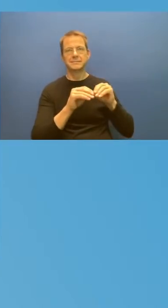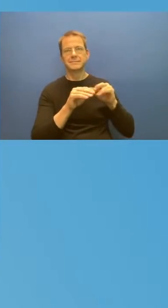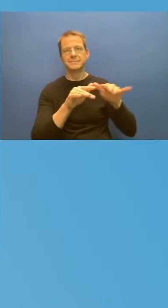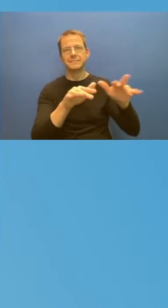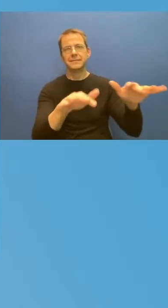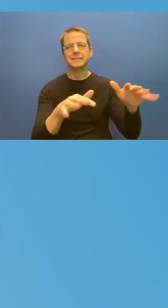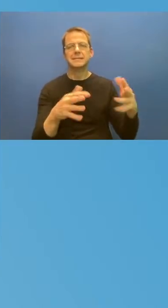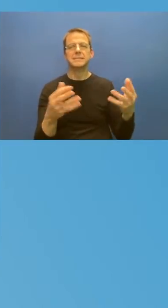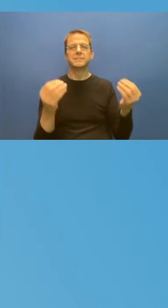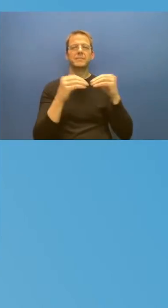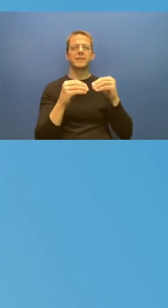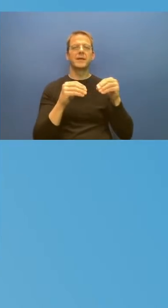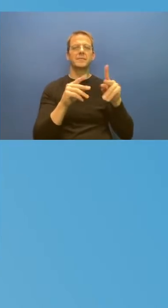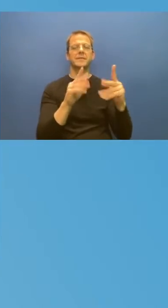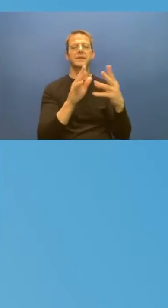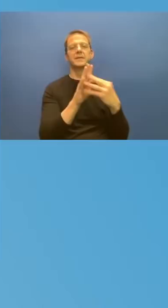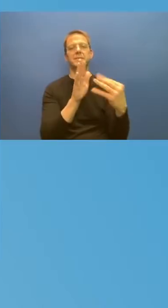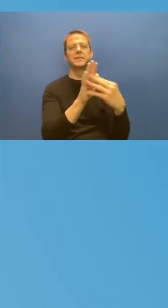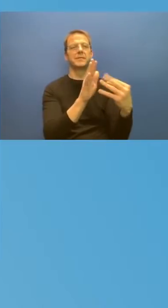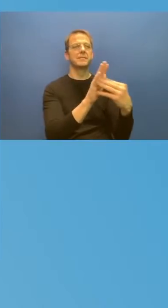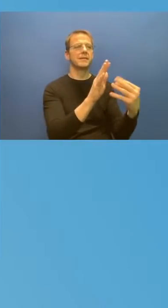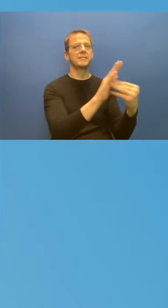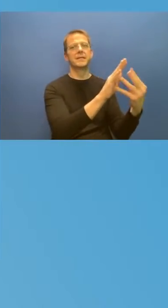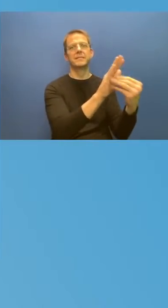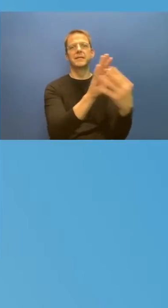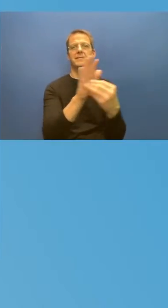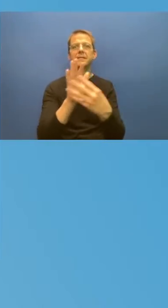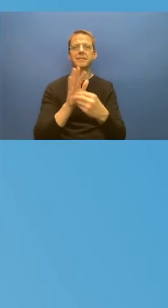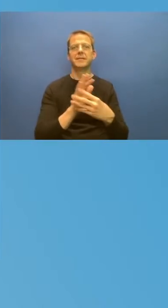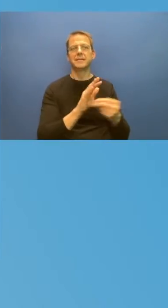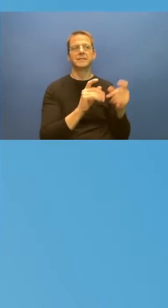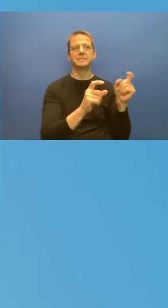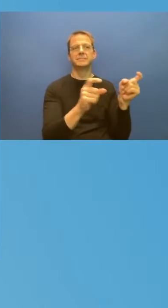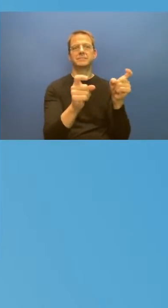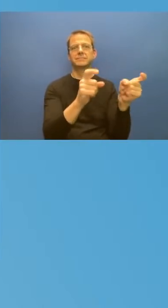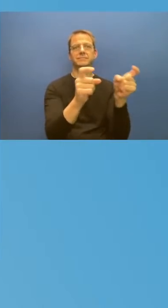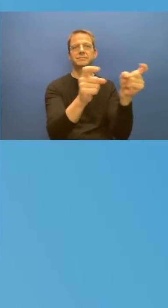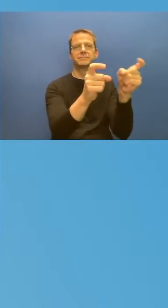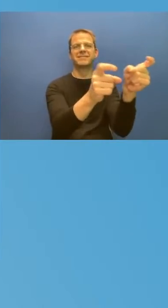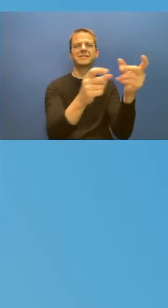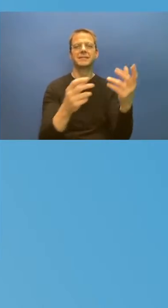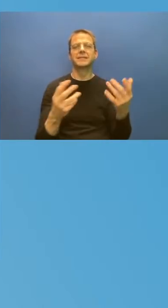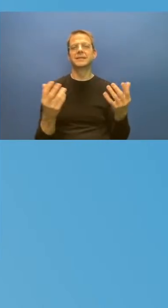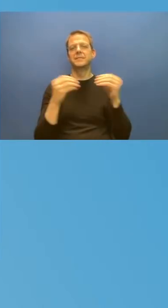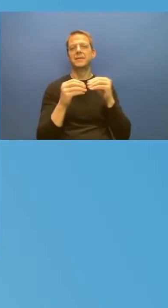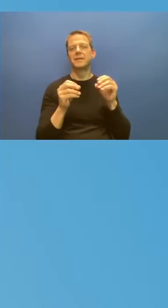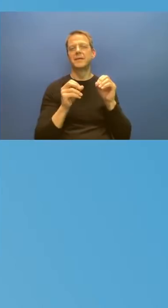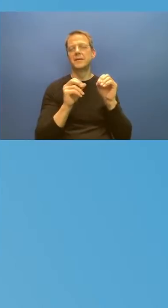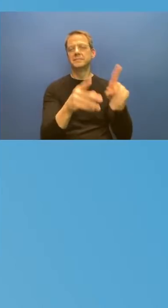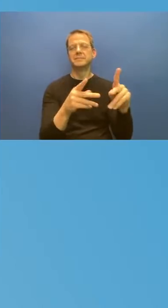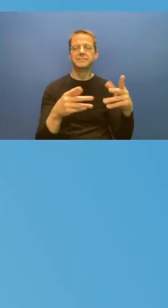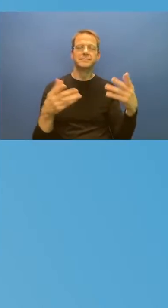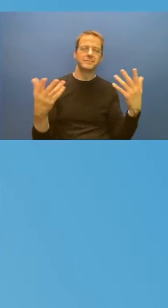opportunity for additional advantages in fitness of viruses to start to take over in the